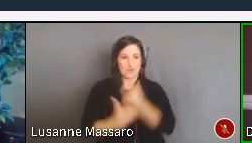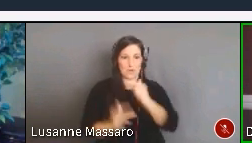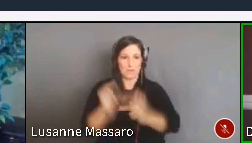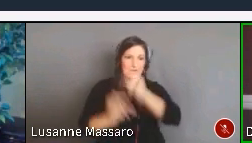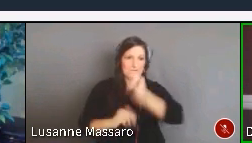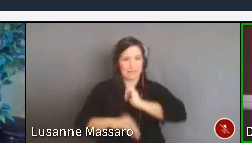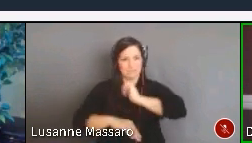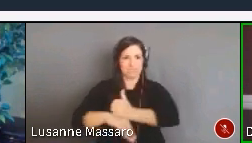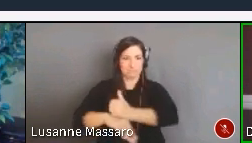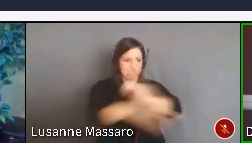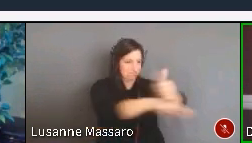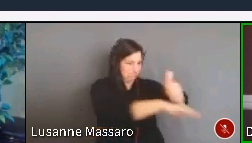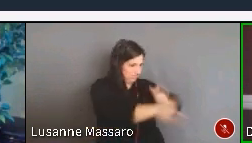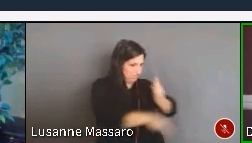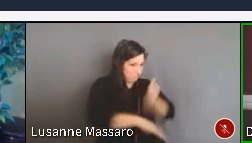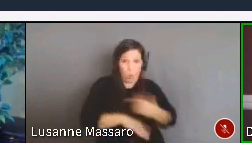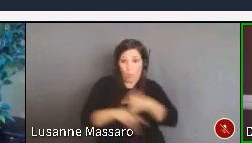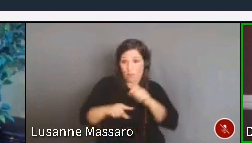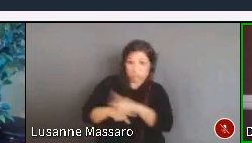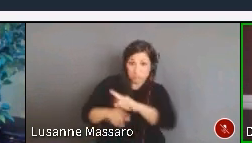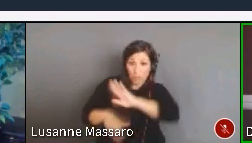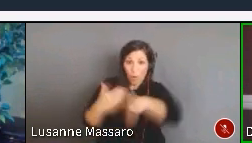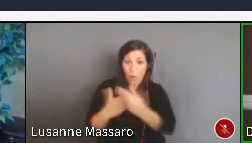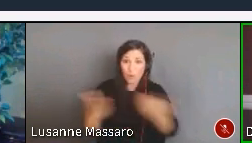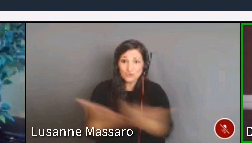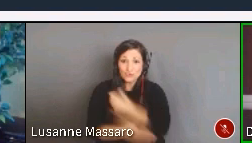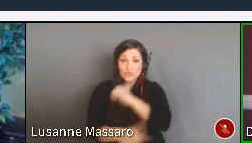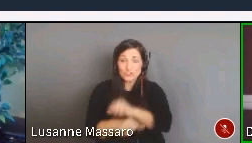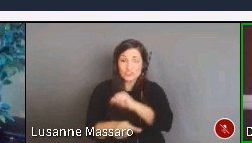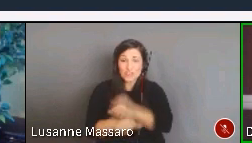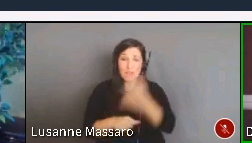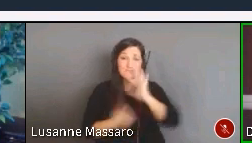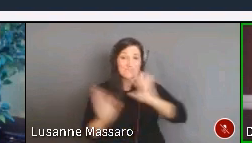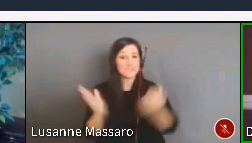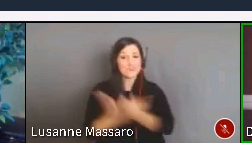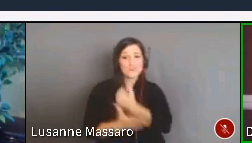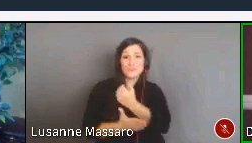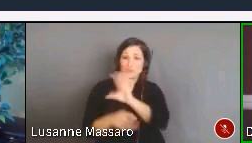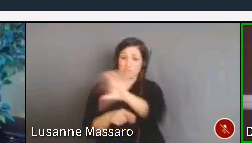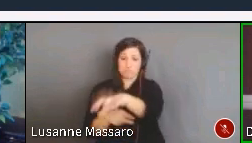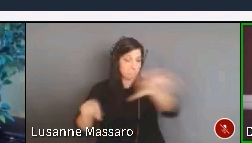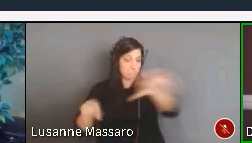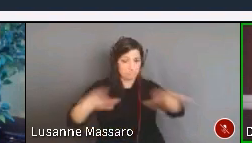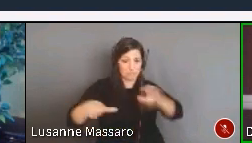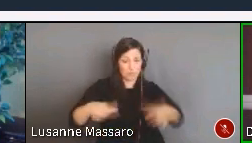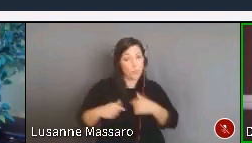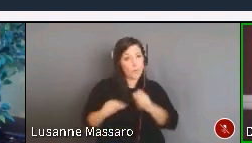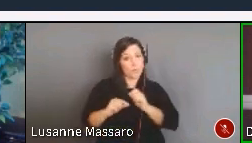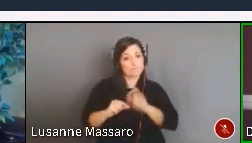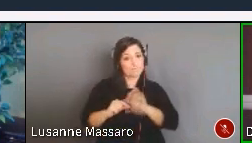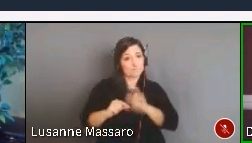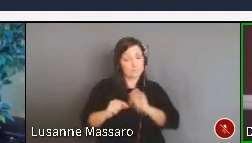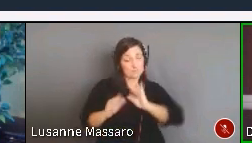is continuing to grow. So if we have a new location, we will message you through those text alerts if you opt into that.